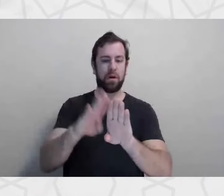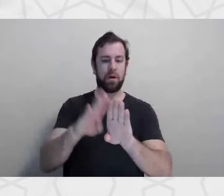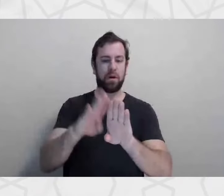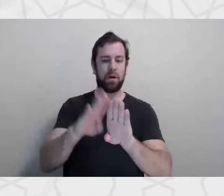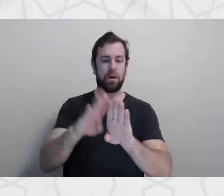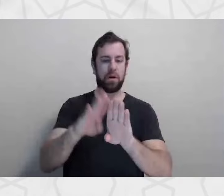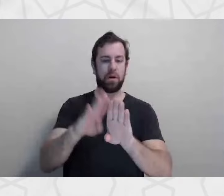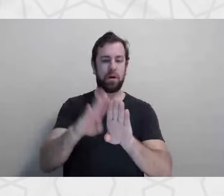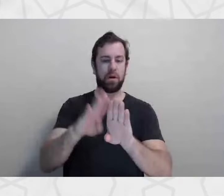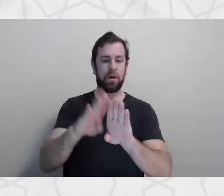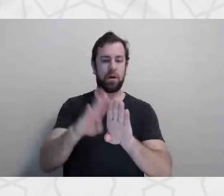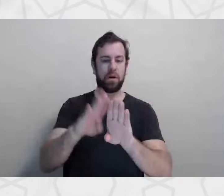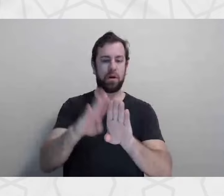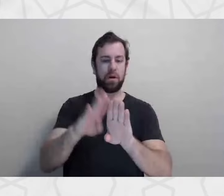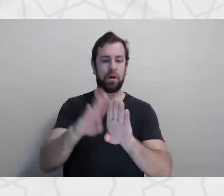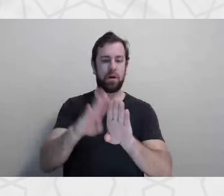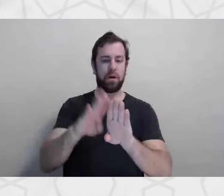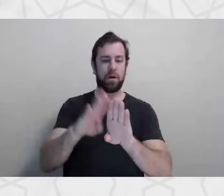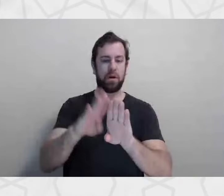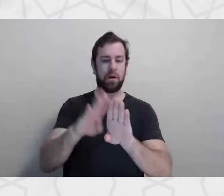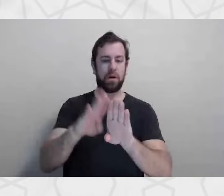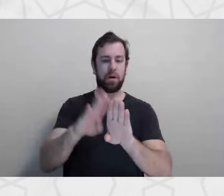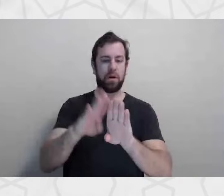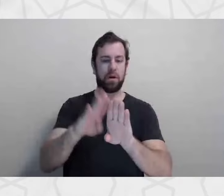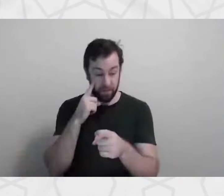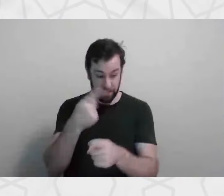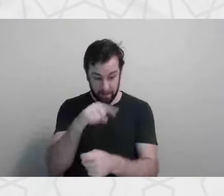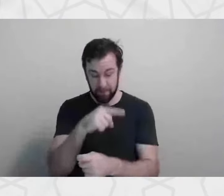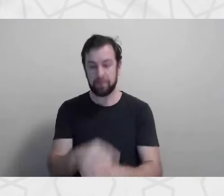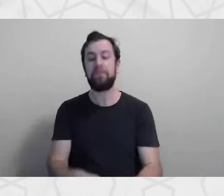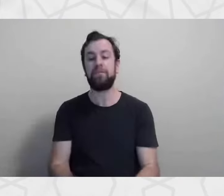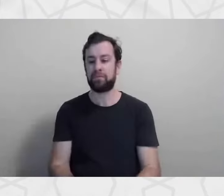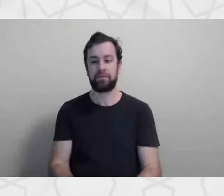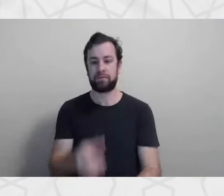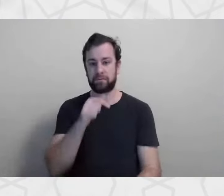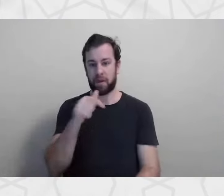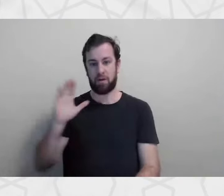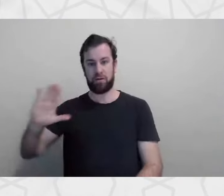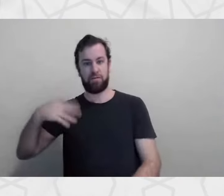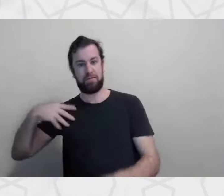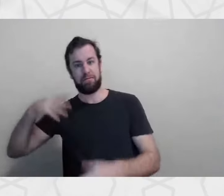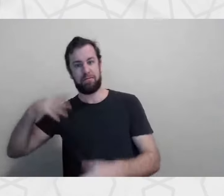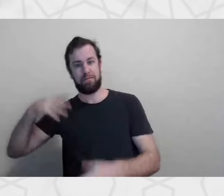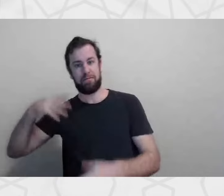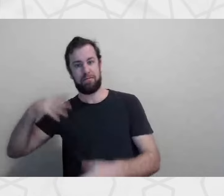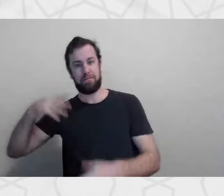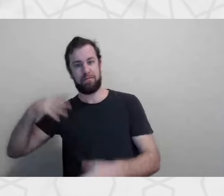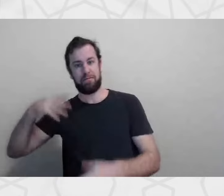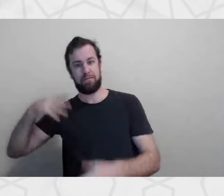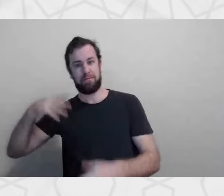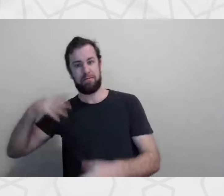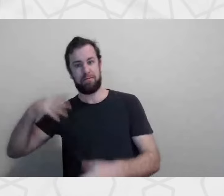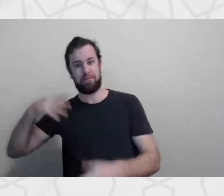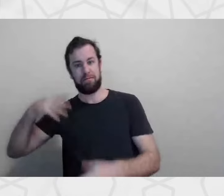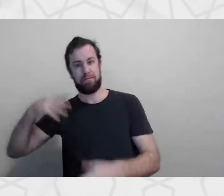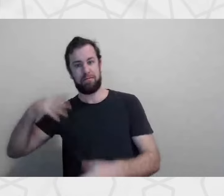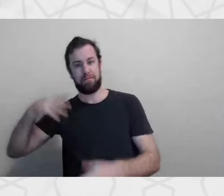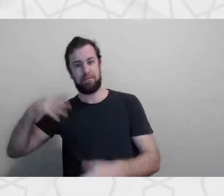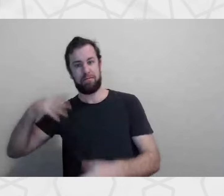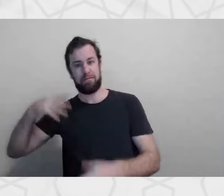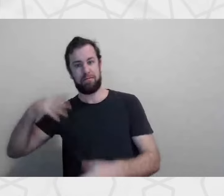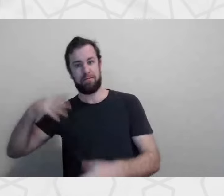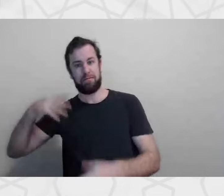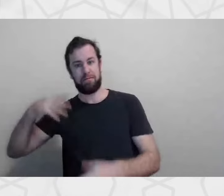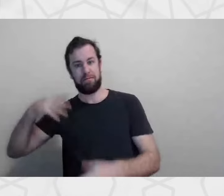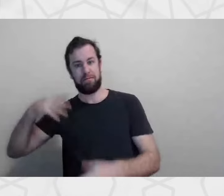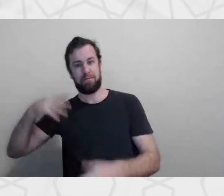They will believe that the presents that are being given to them is not their parents. It's somebody who came down their